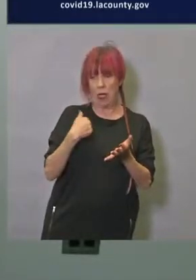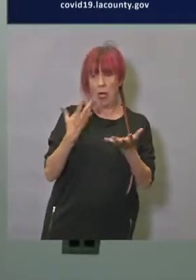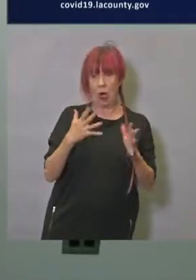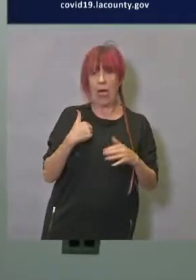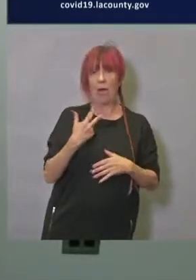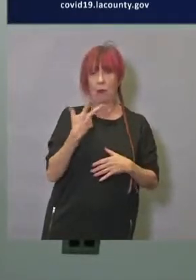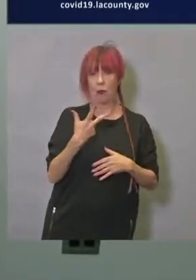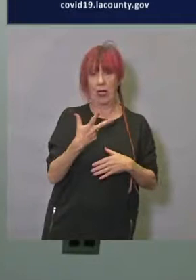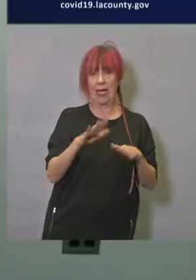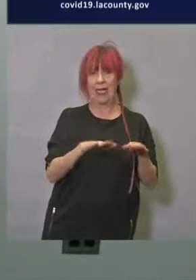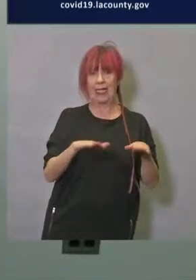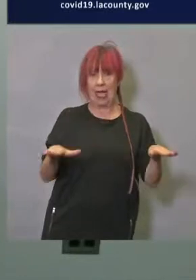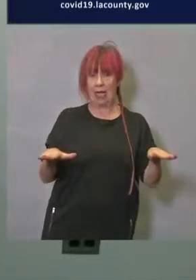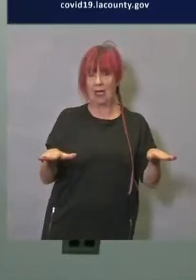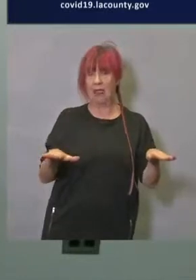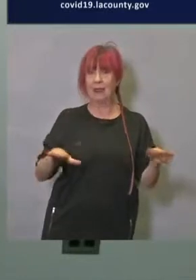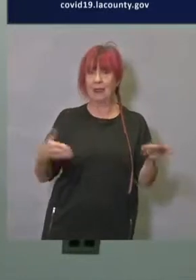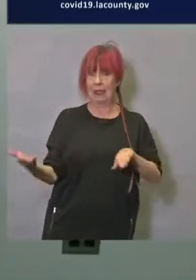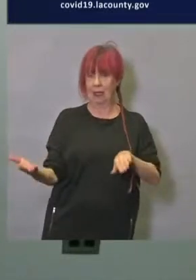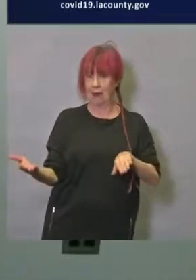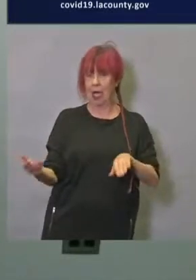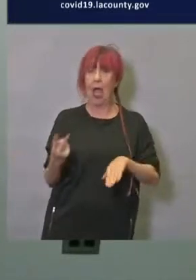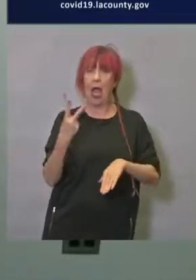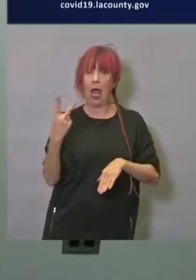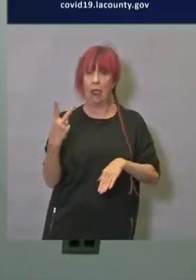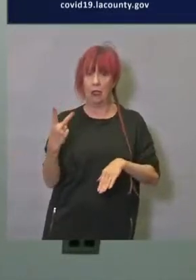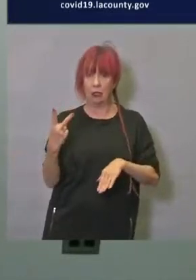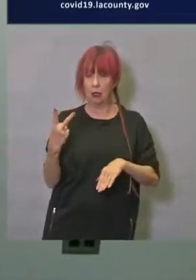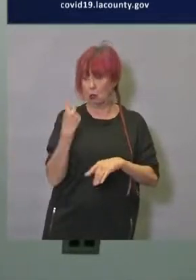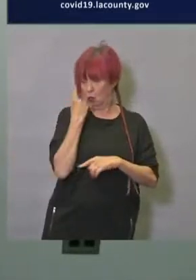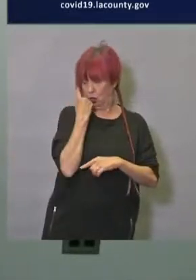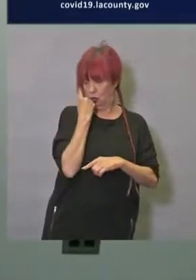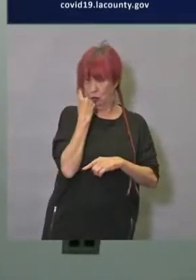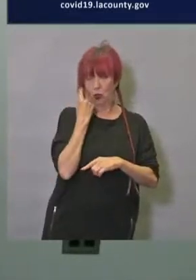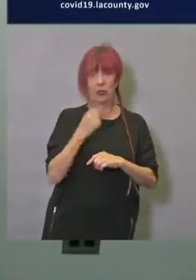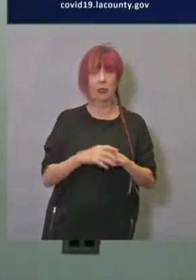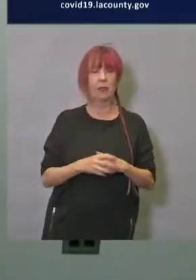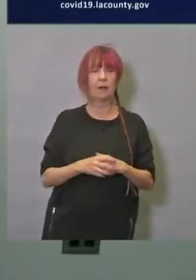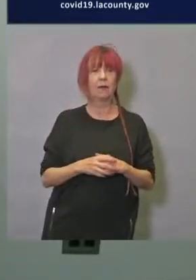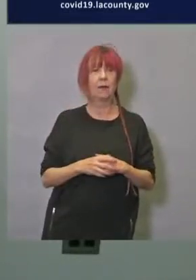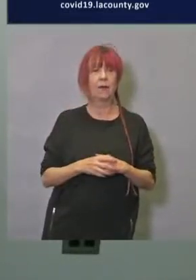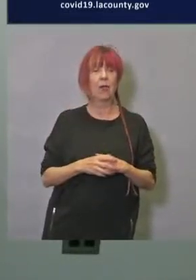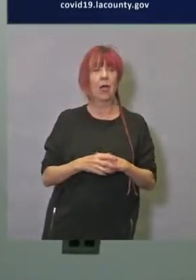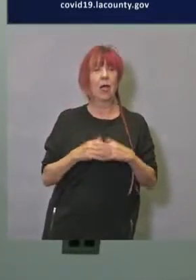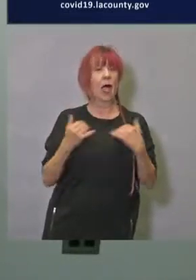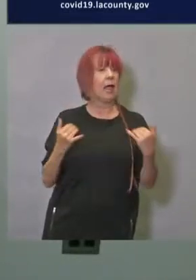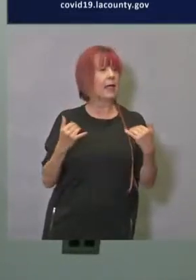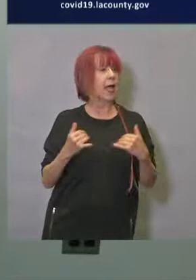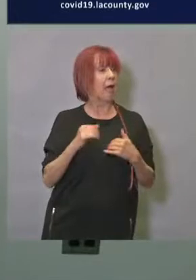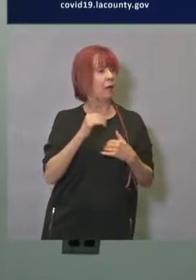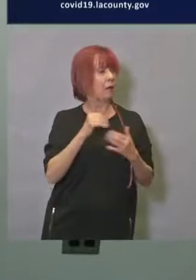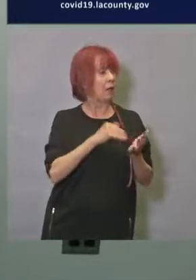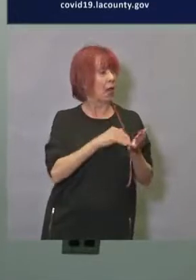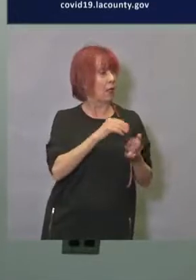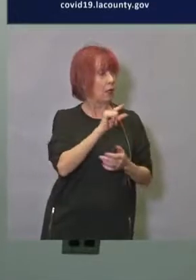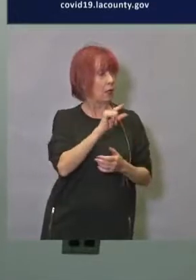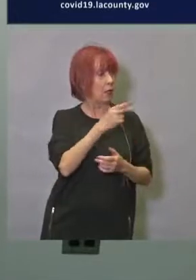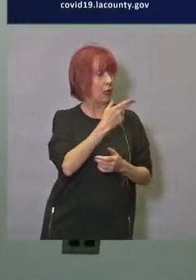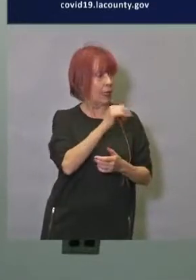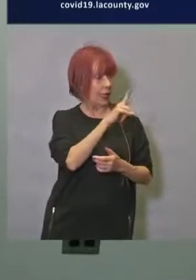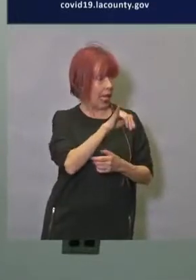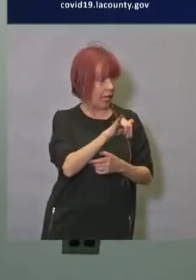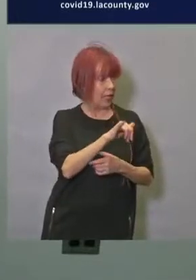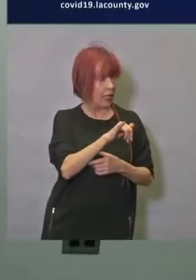in children, and 2 of those deaths have been more recent. And I'll turn it over to Dr. Galley for the third question.